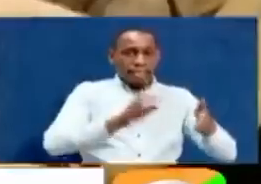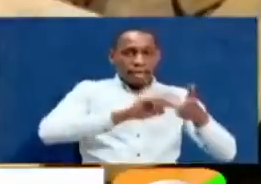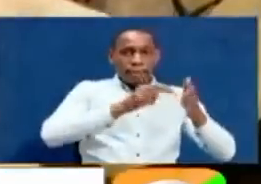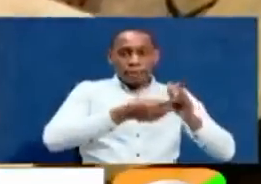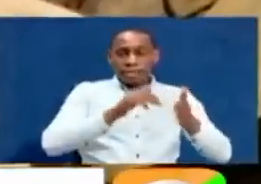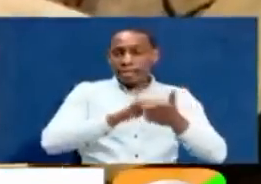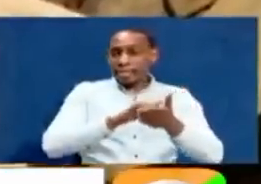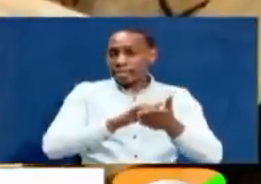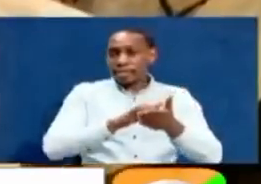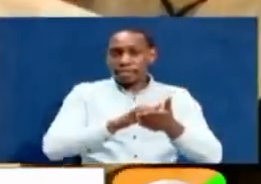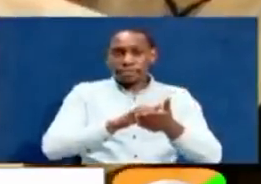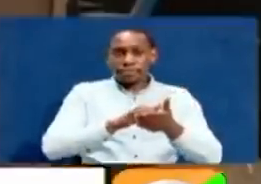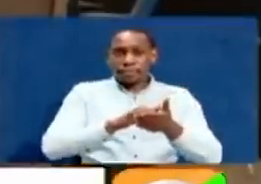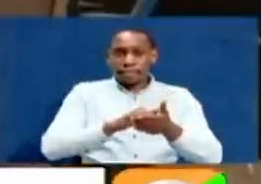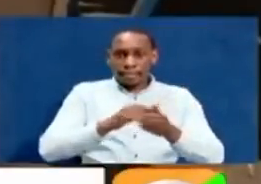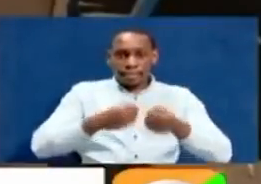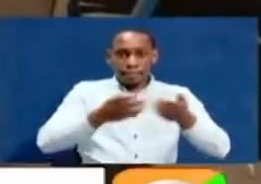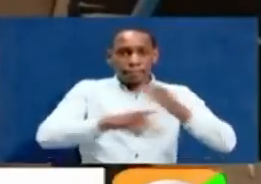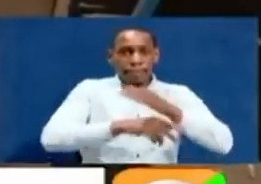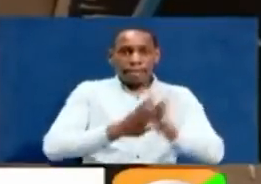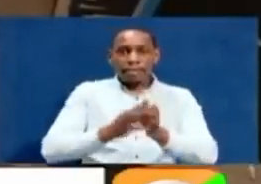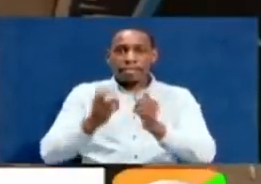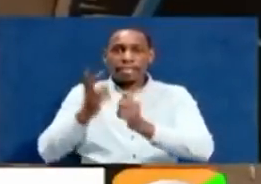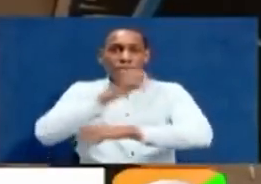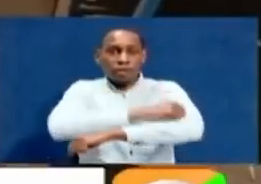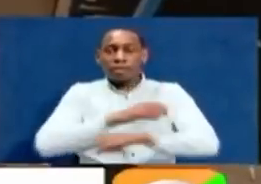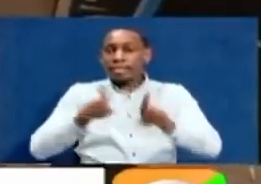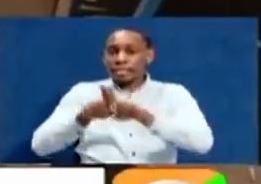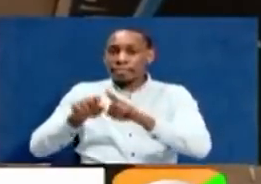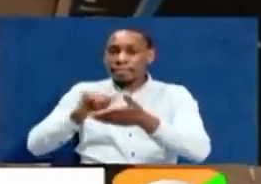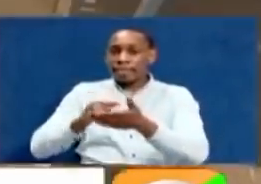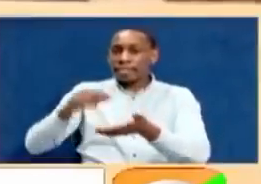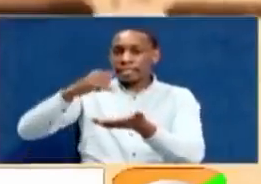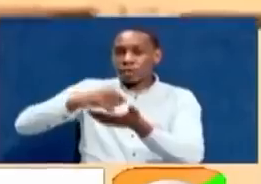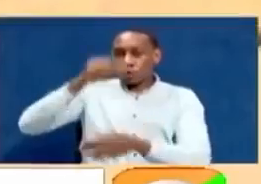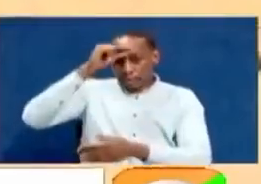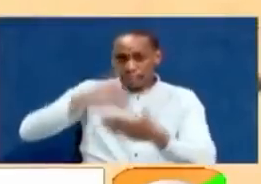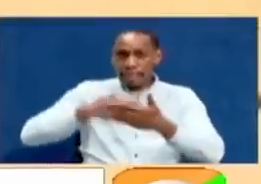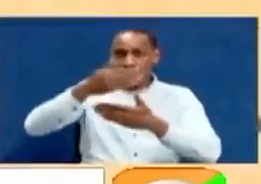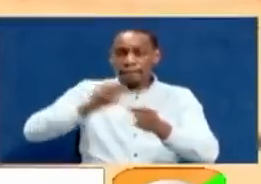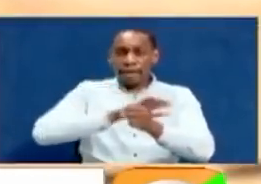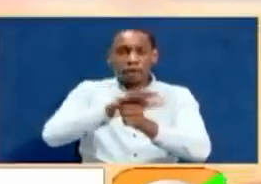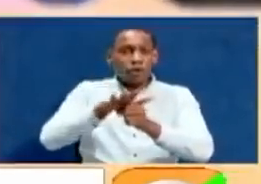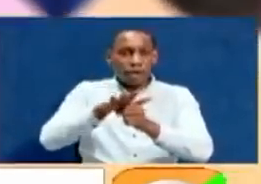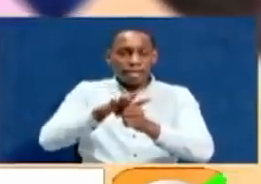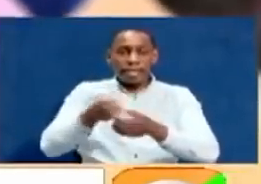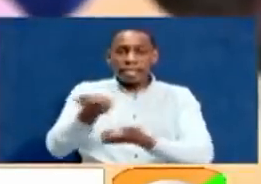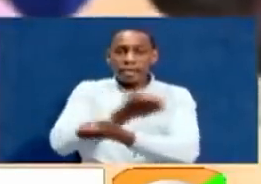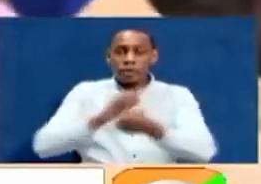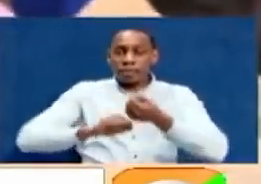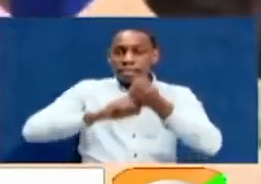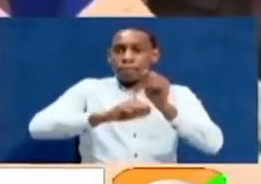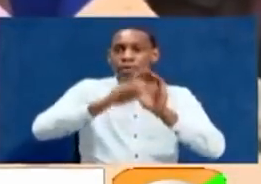project isn't just to equip secondary and primary schools. It is also part of the government's post-COVID-19